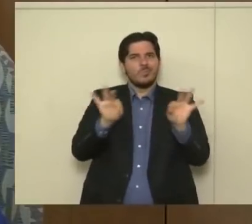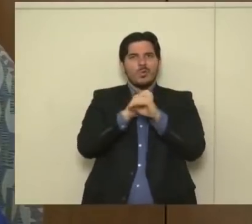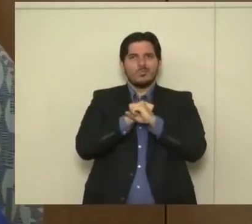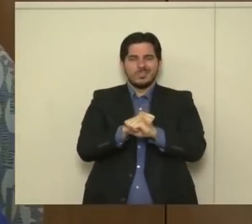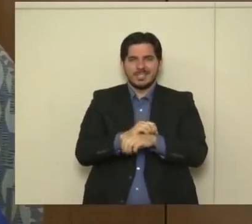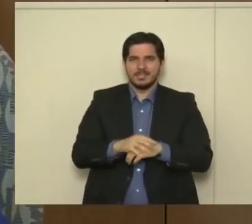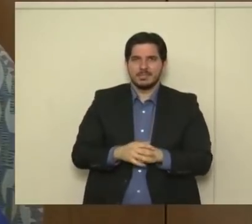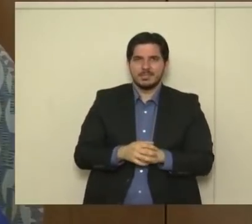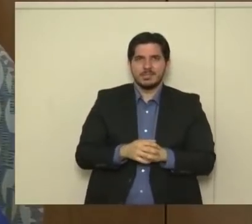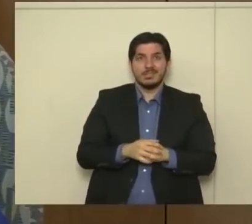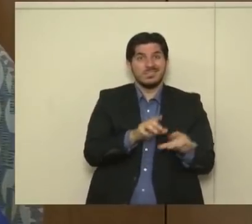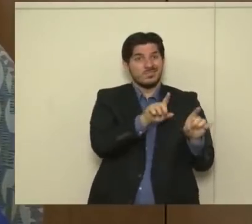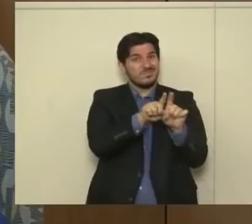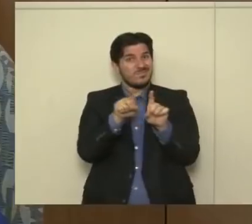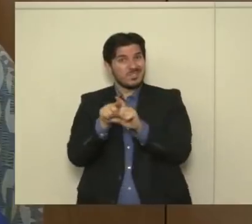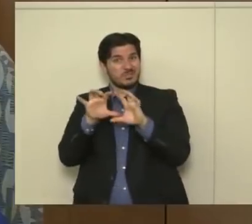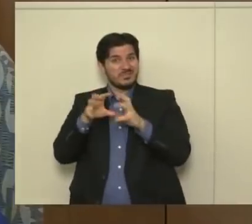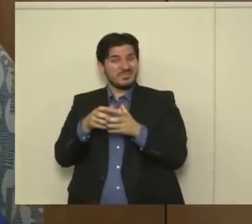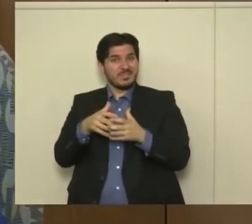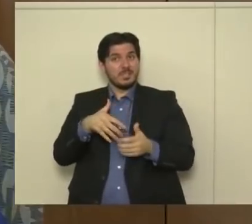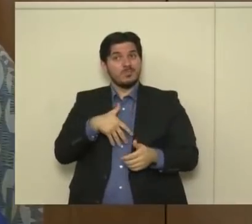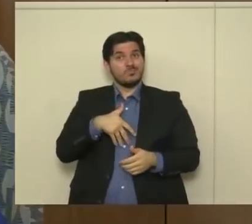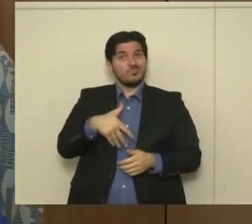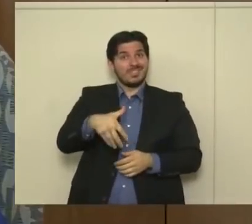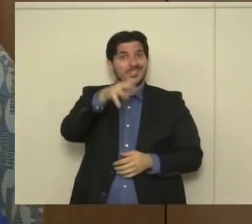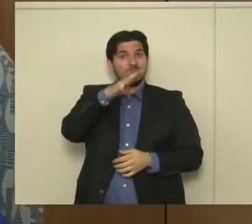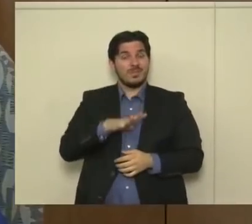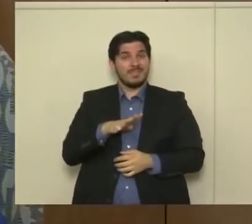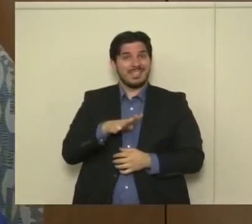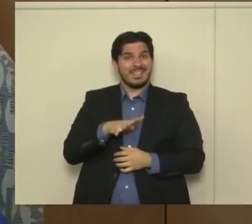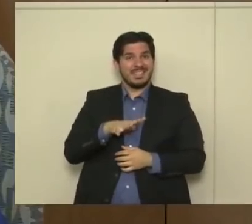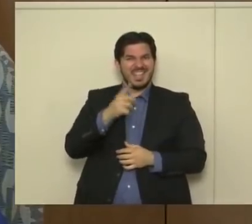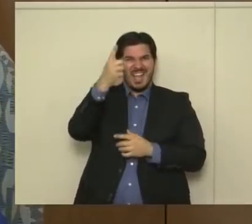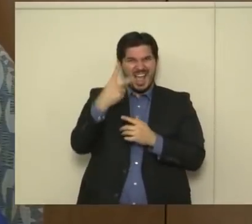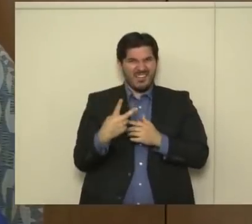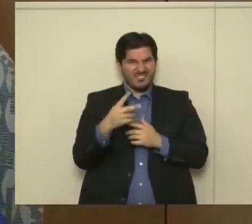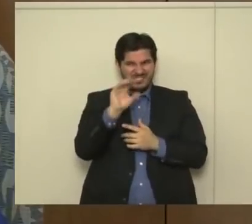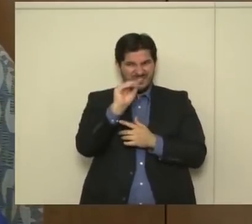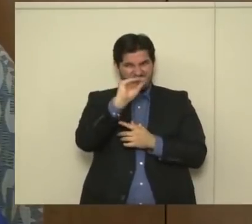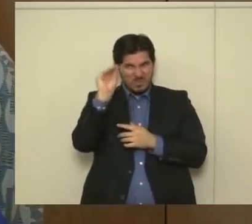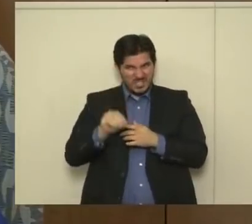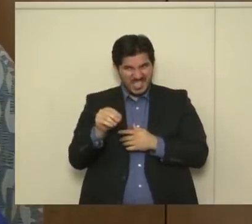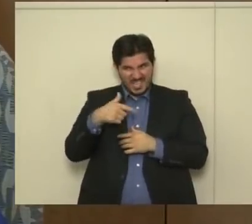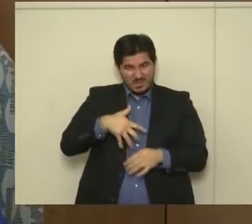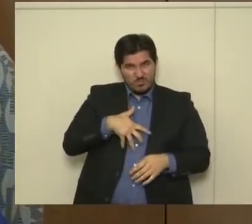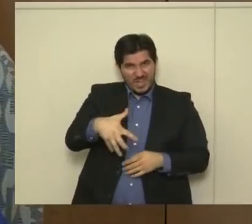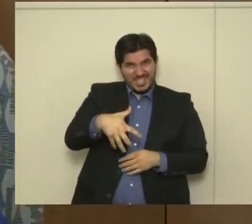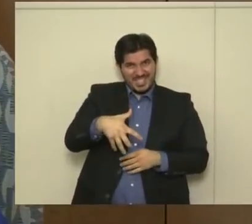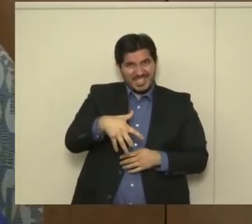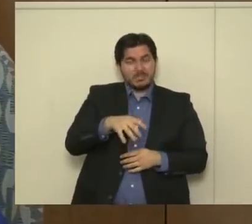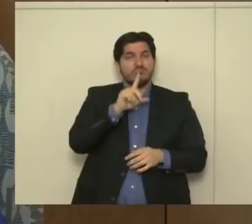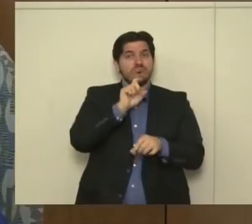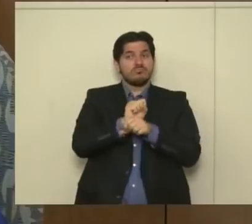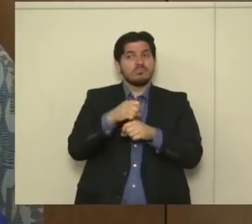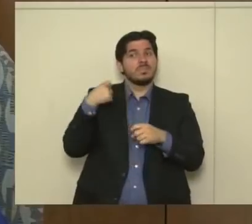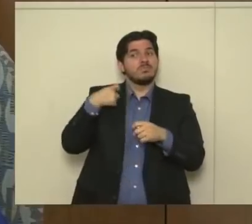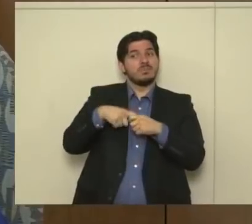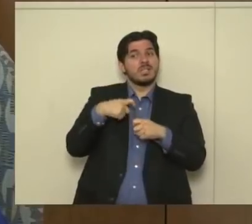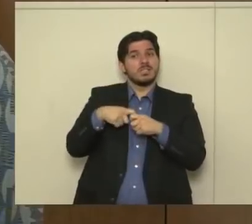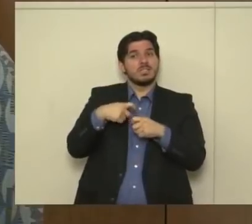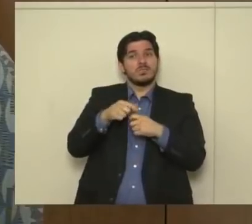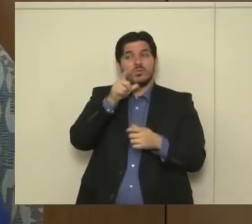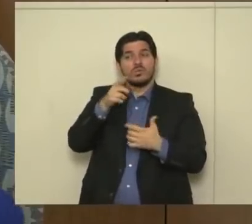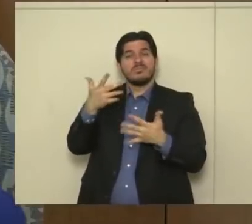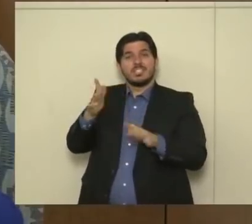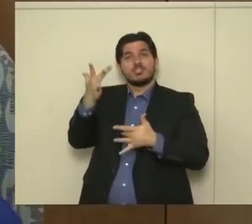women in the United States are Hispanic. And so the risks are incredible. I think this